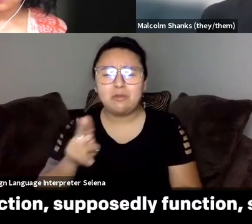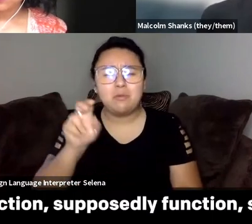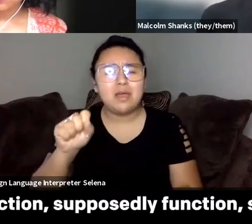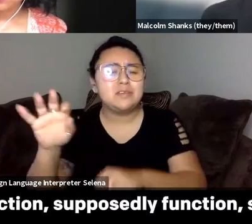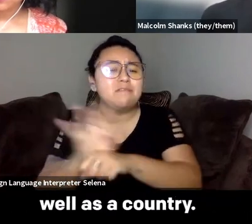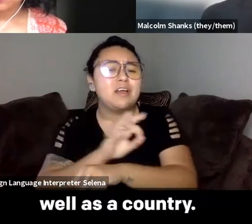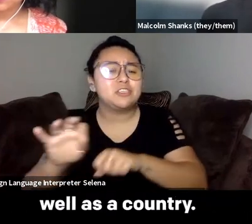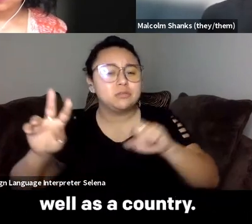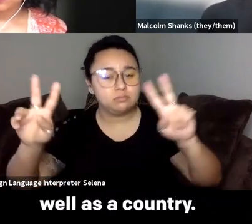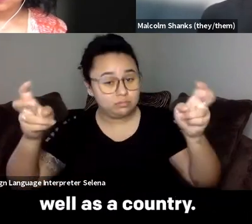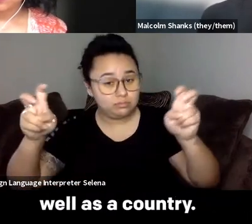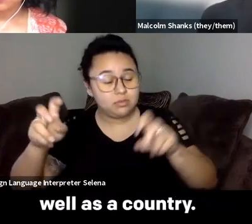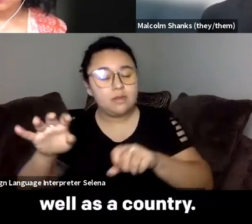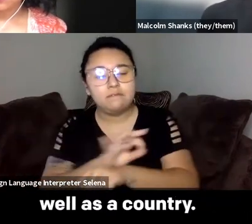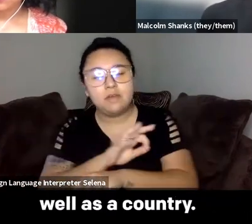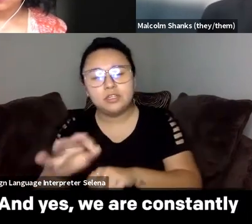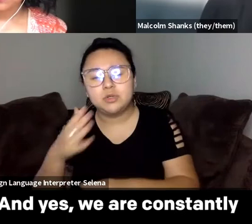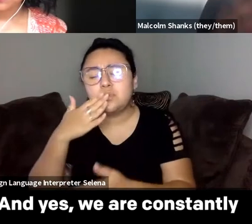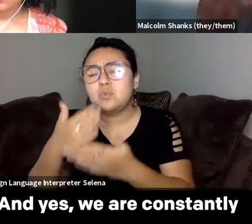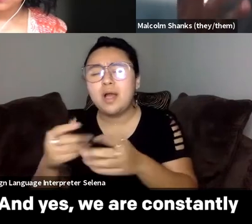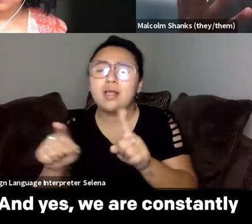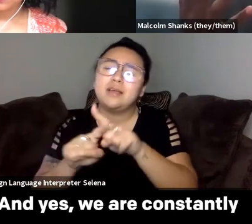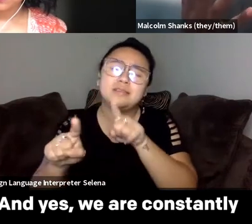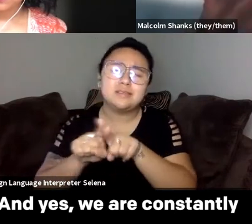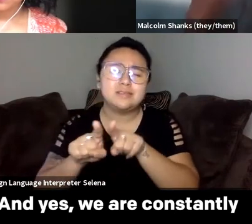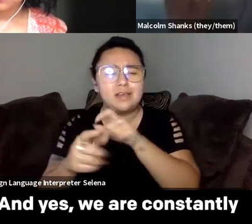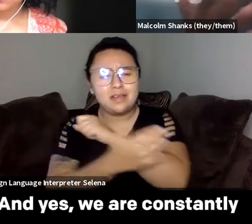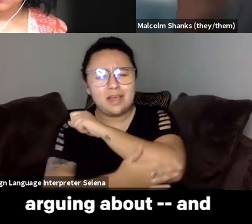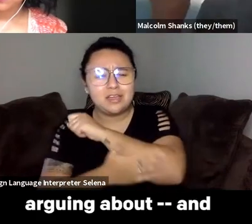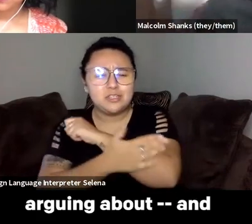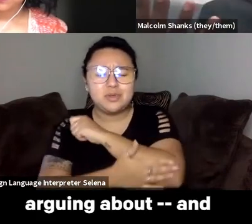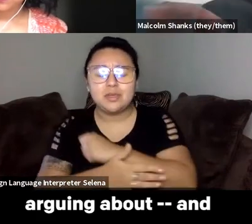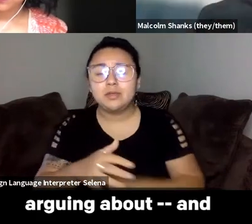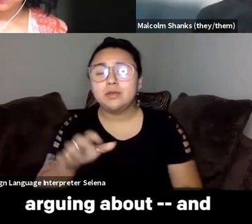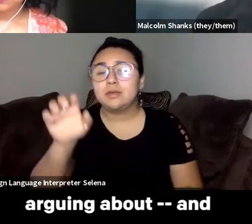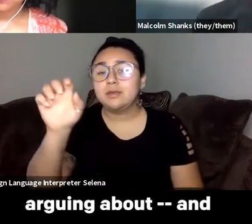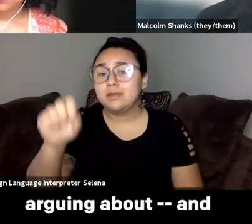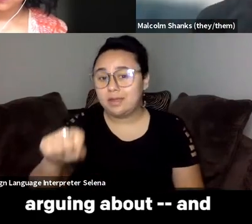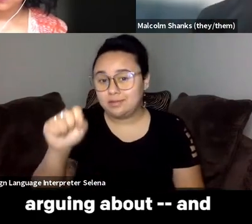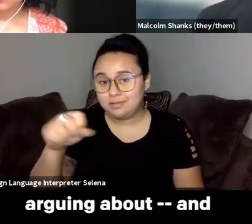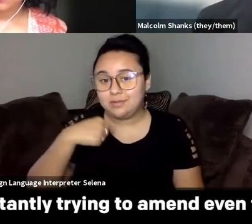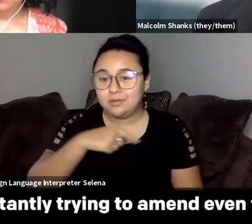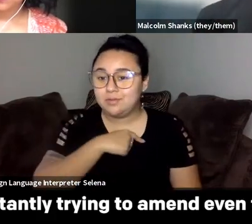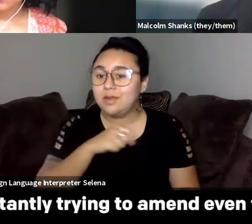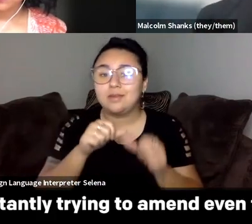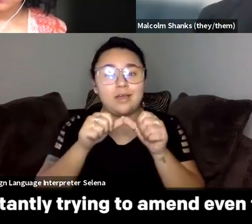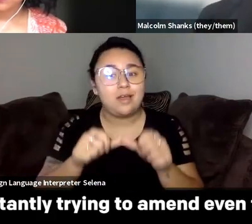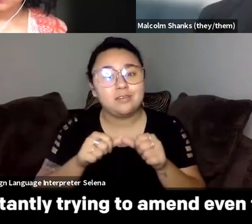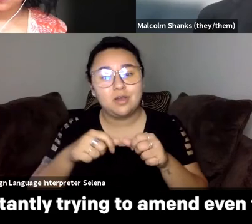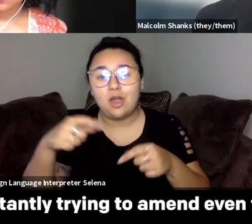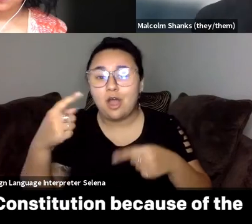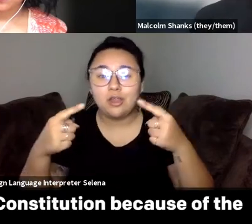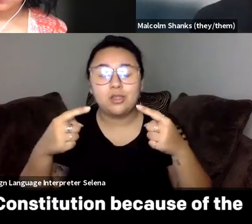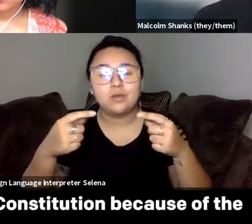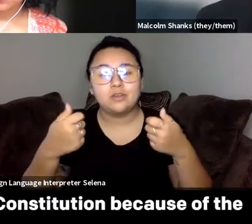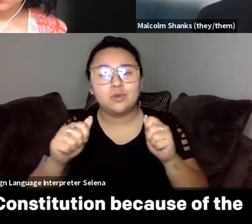supposedly function so well as a country. And yet we are constantly arguing about and constantly trying to amend